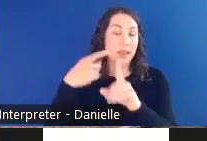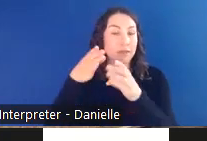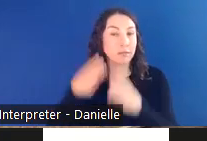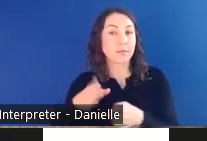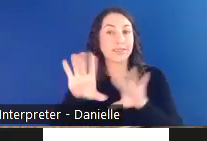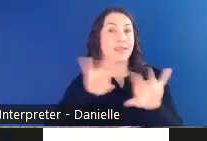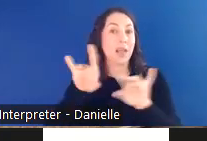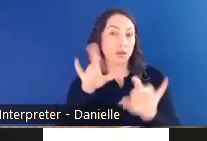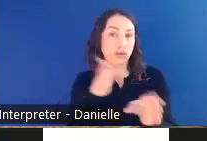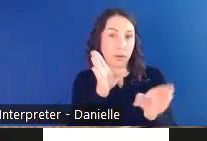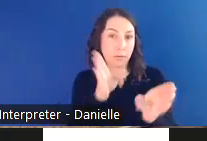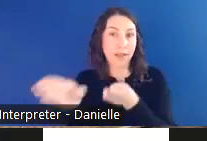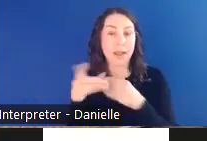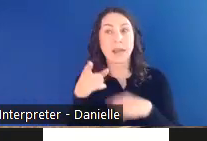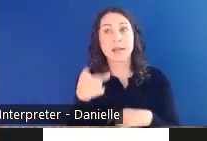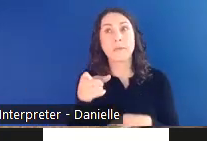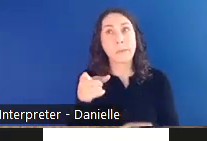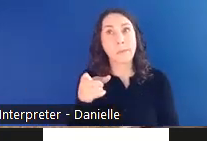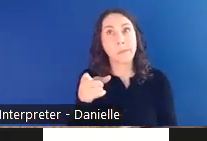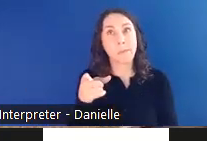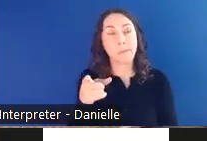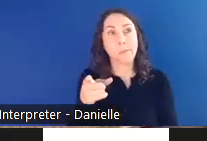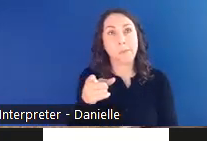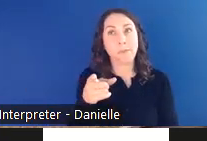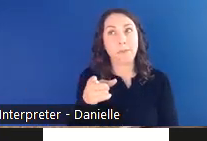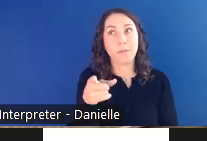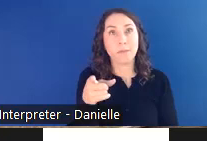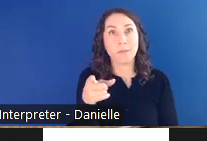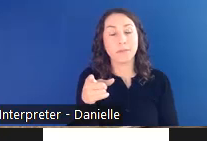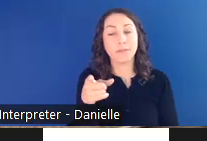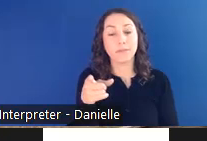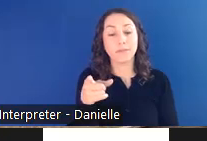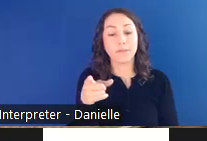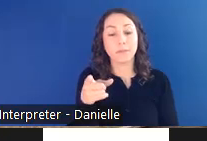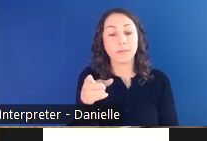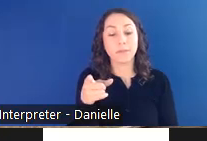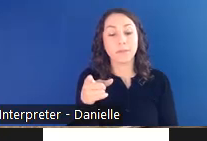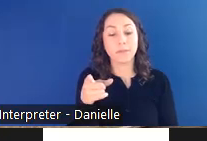choose, and through their leases, they're able to choose